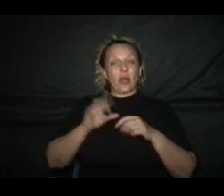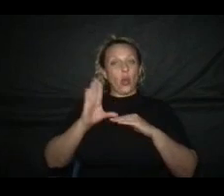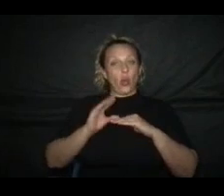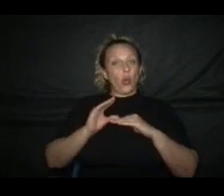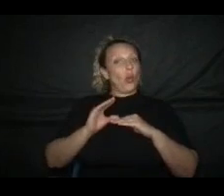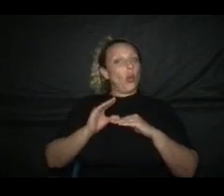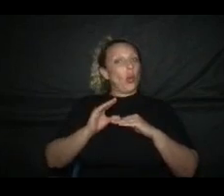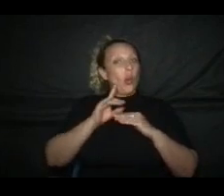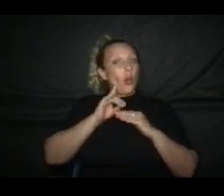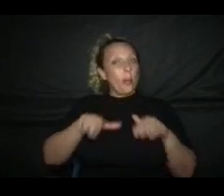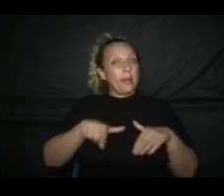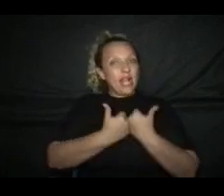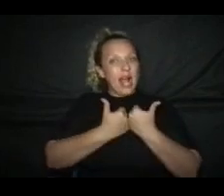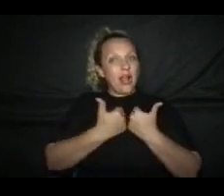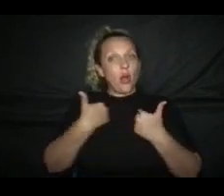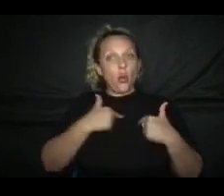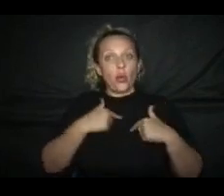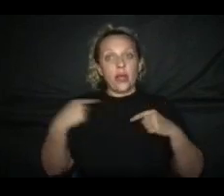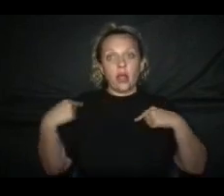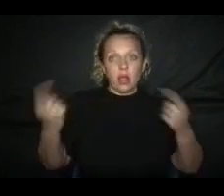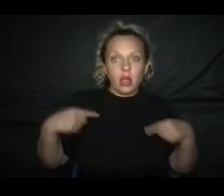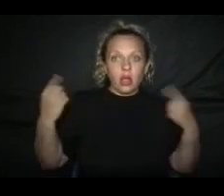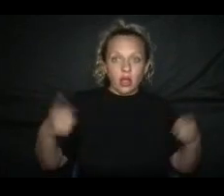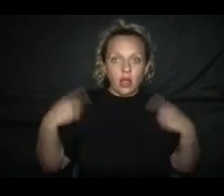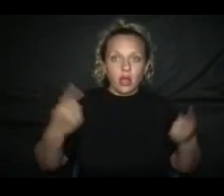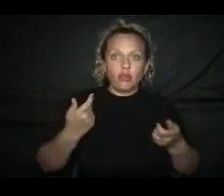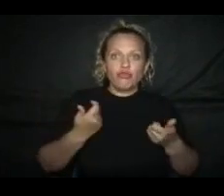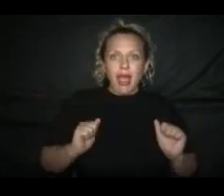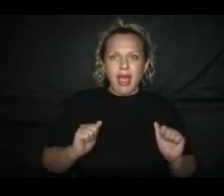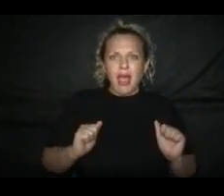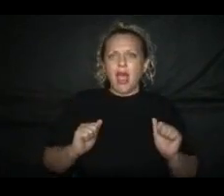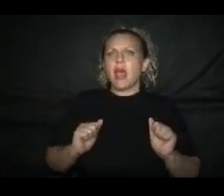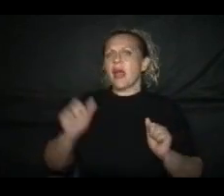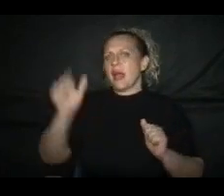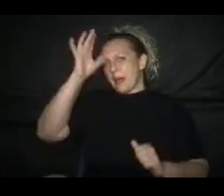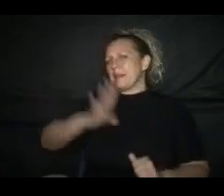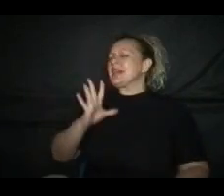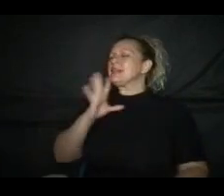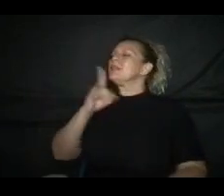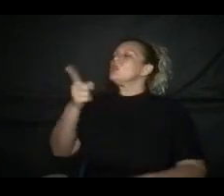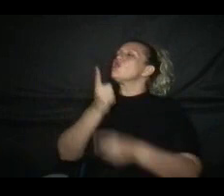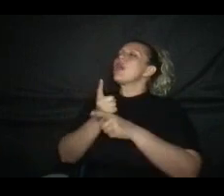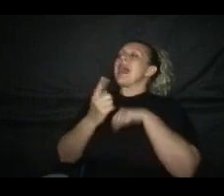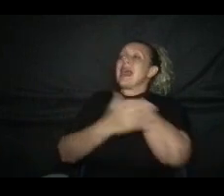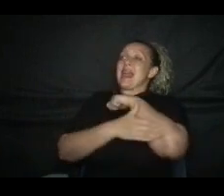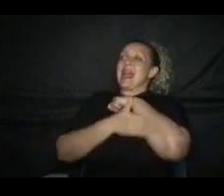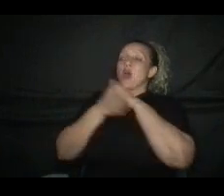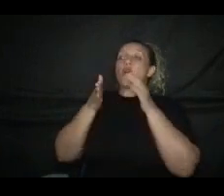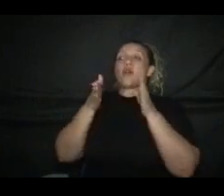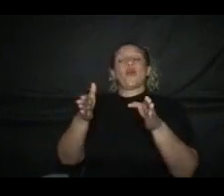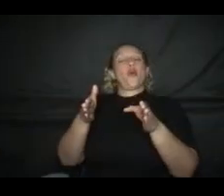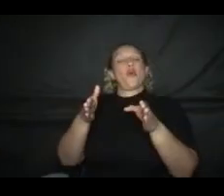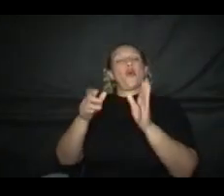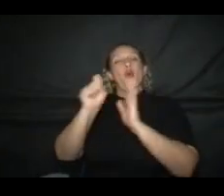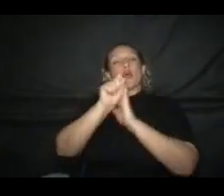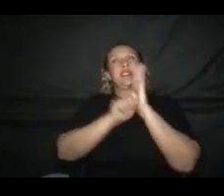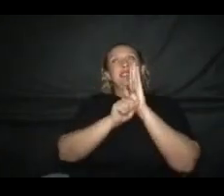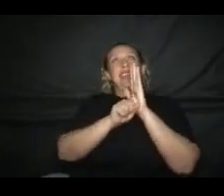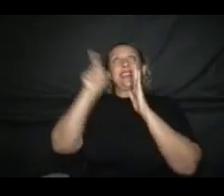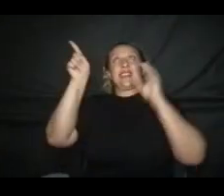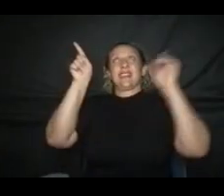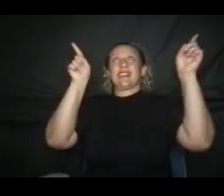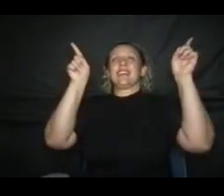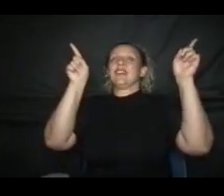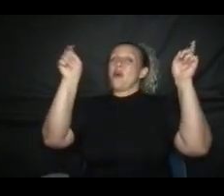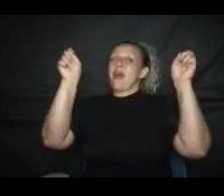And you raise a very good point. I mean, on the roads that are maintained by the county or the state, you have to have concurrence with those